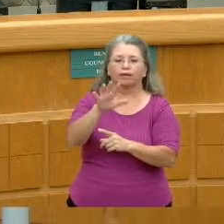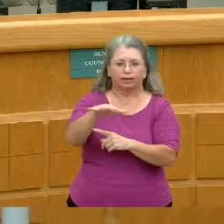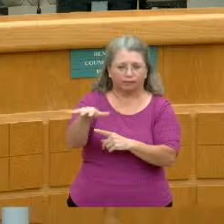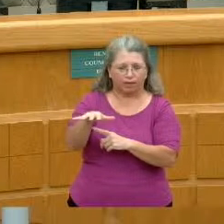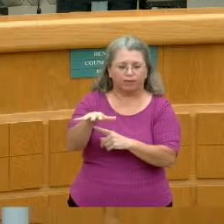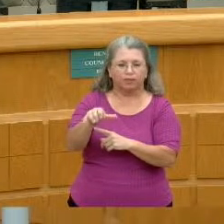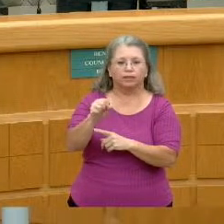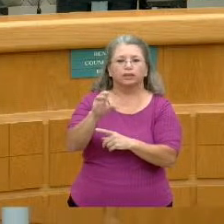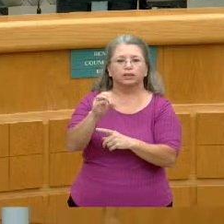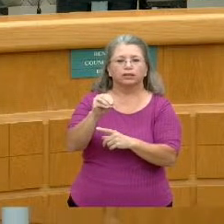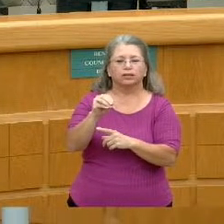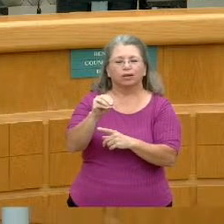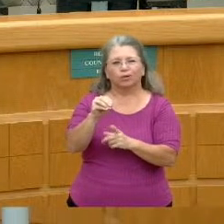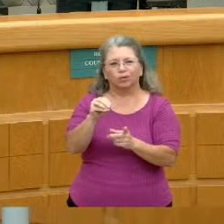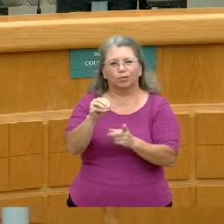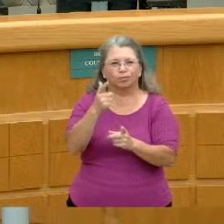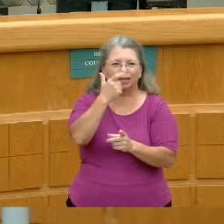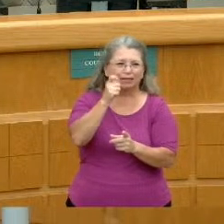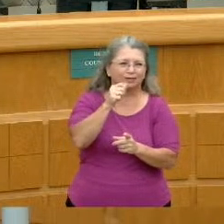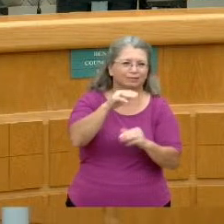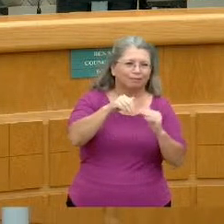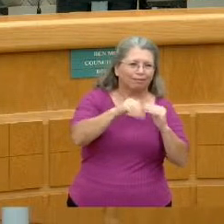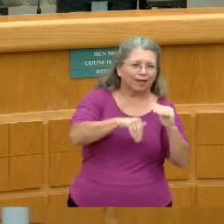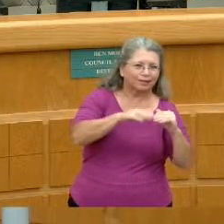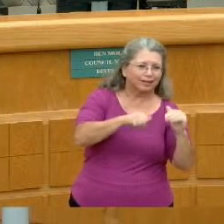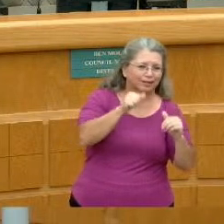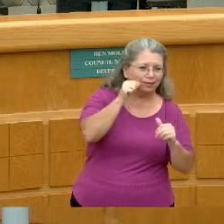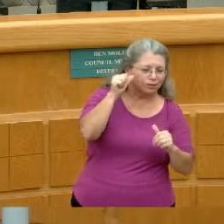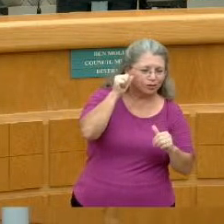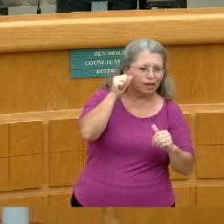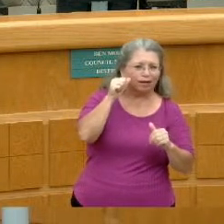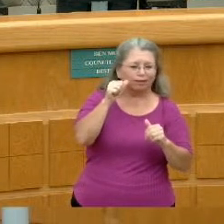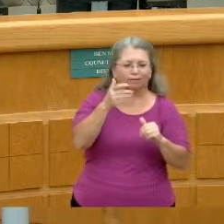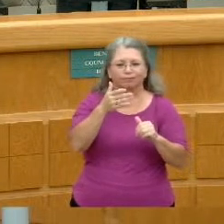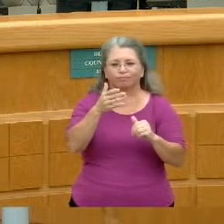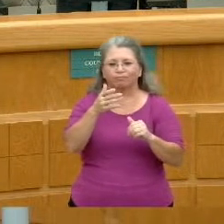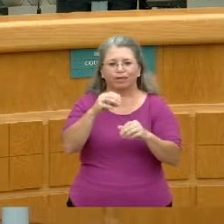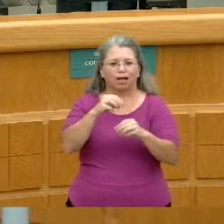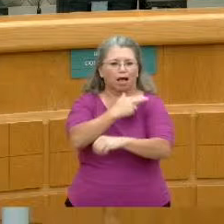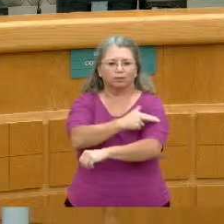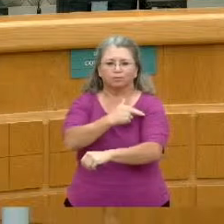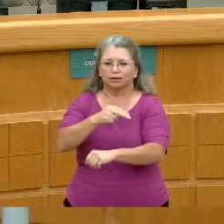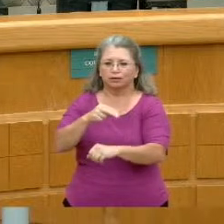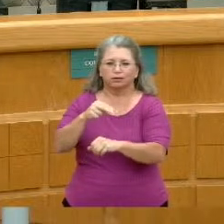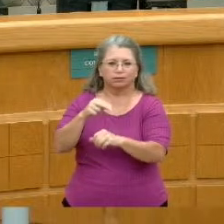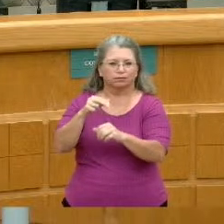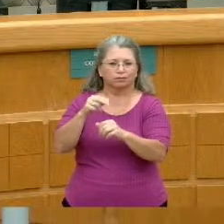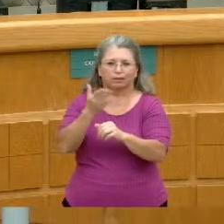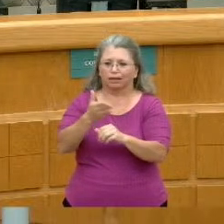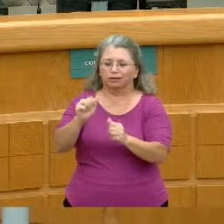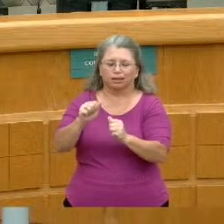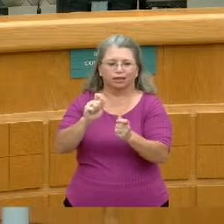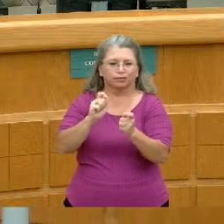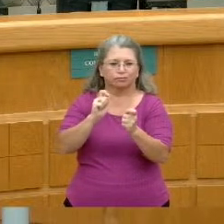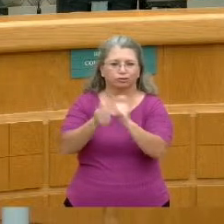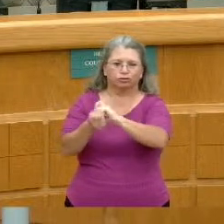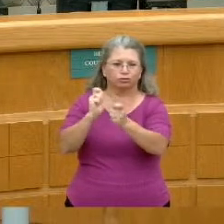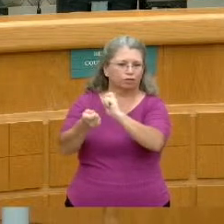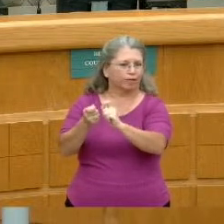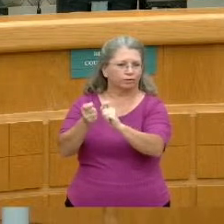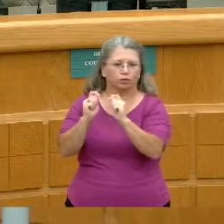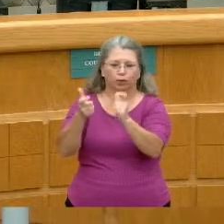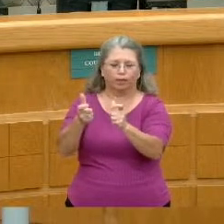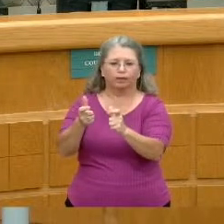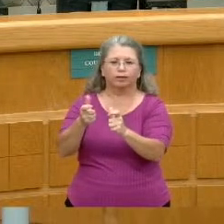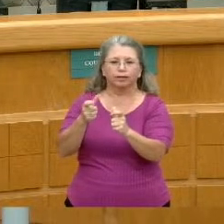than yesterday. I think it's fair to say that things change in the hospital system, and at a snapshot in time was 55,